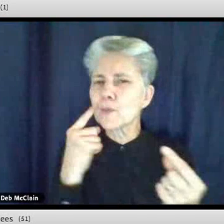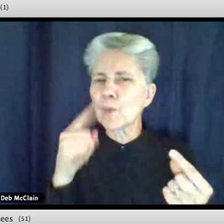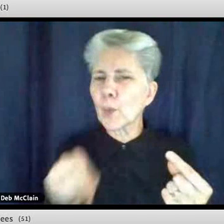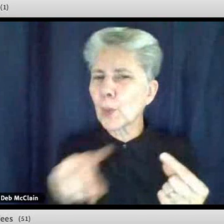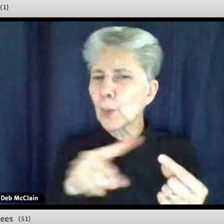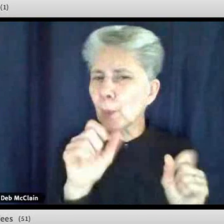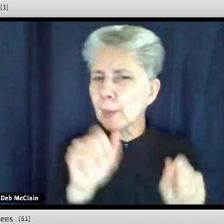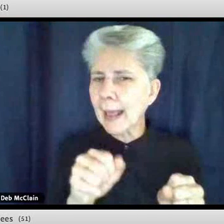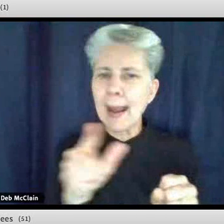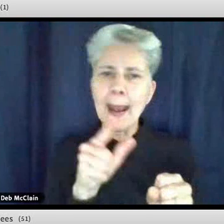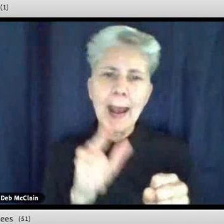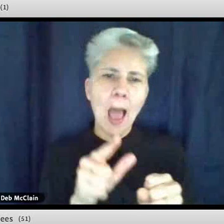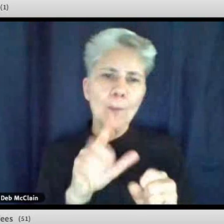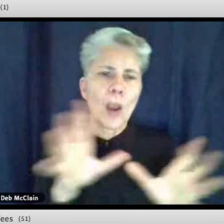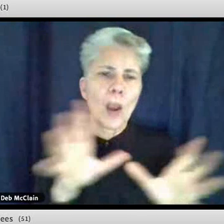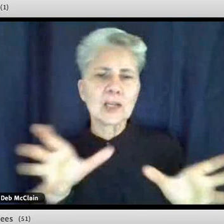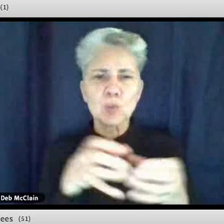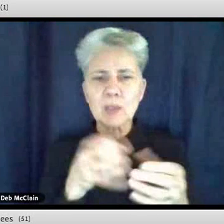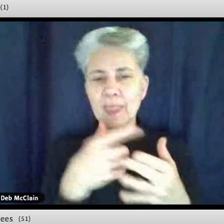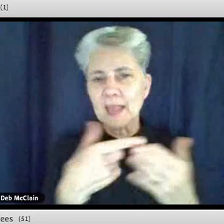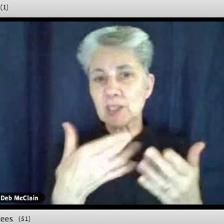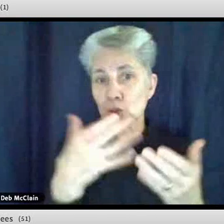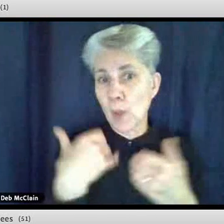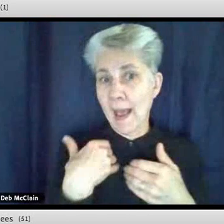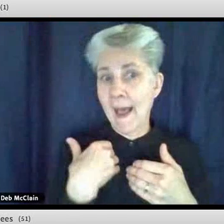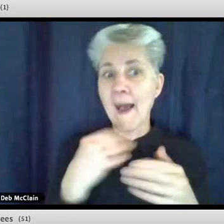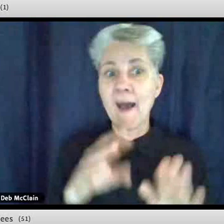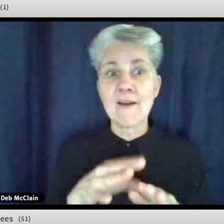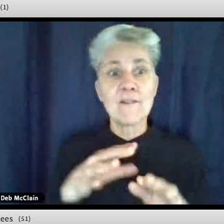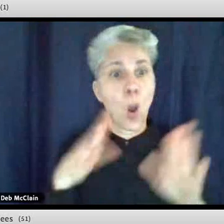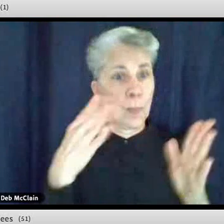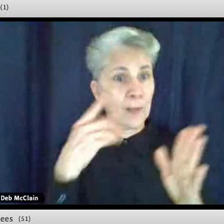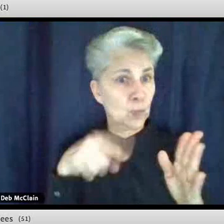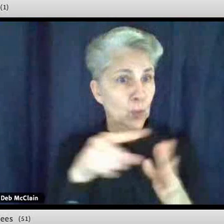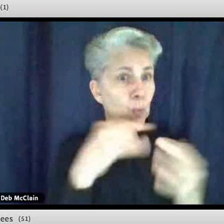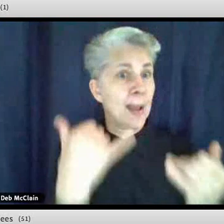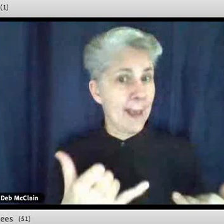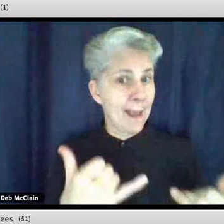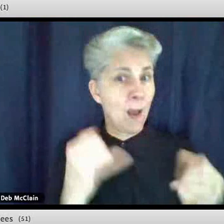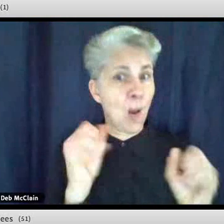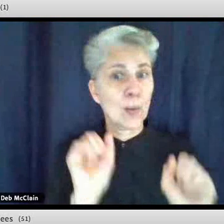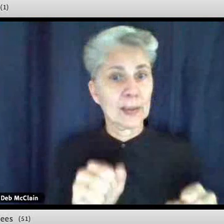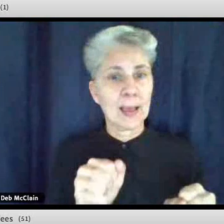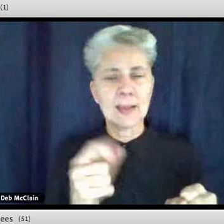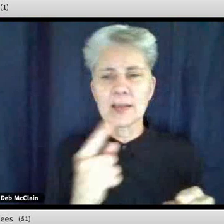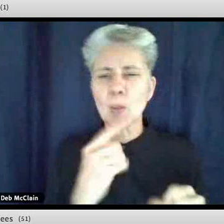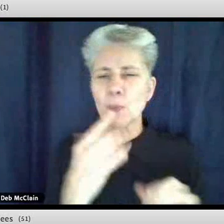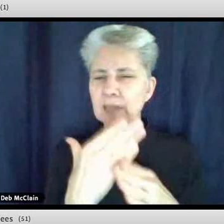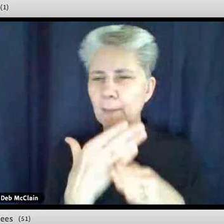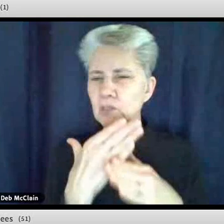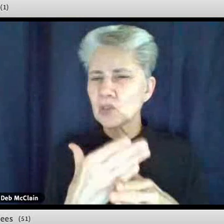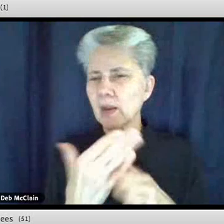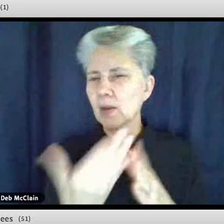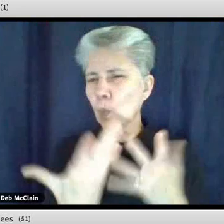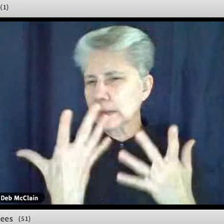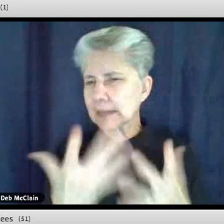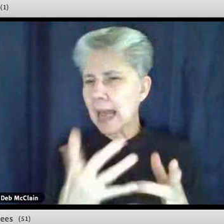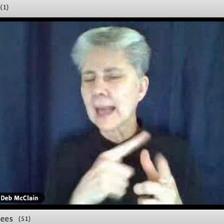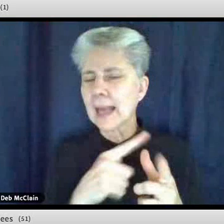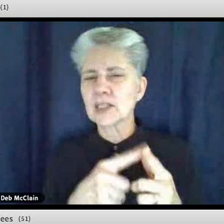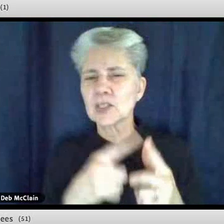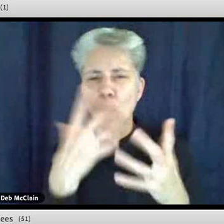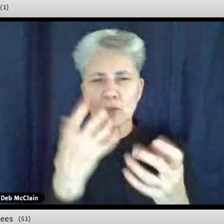post on, hey, this is what we can do for you. Here's our library consortium. These are all the things that you have available for you right now. So I'm going to stop